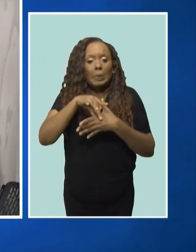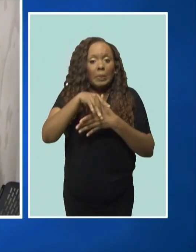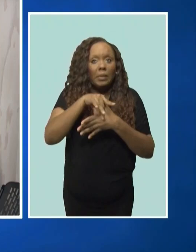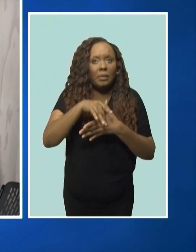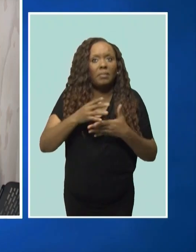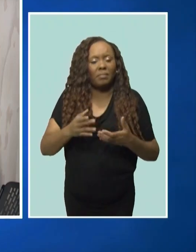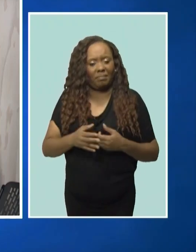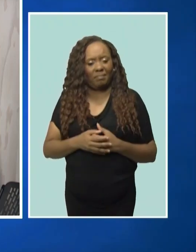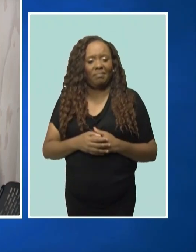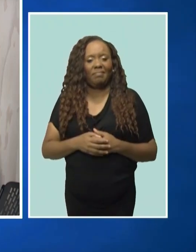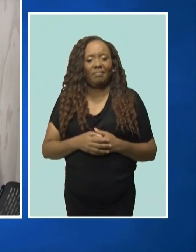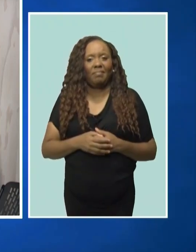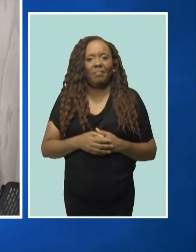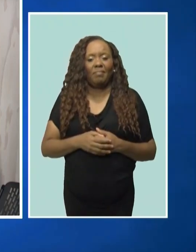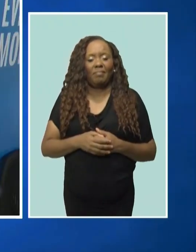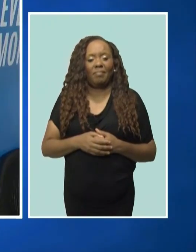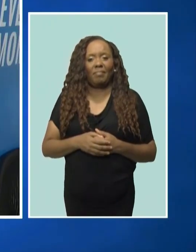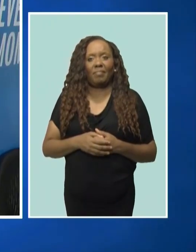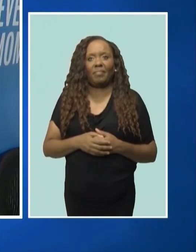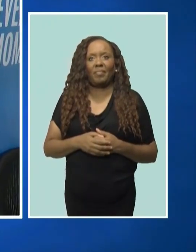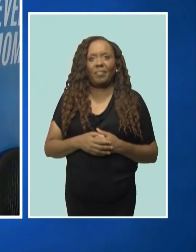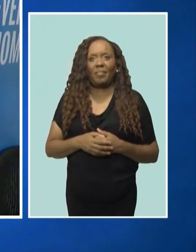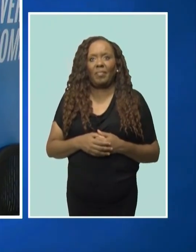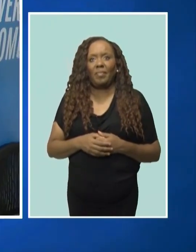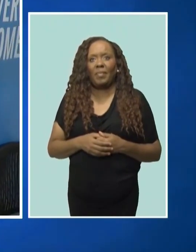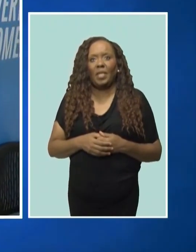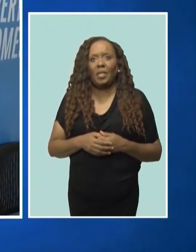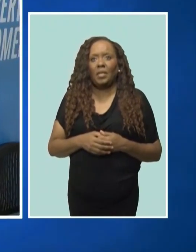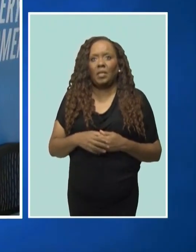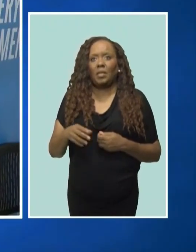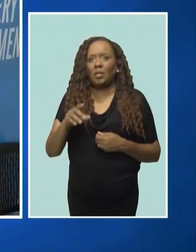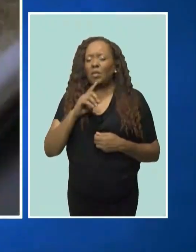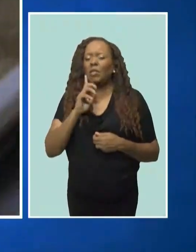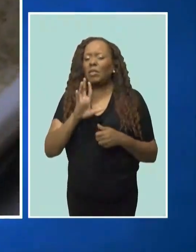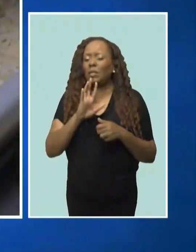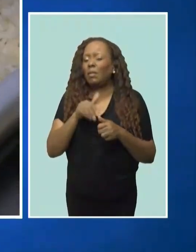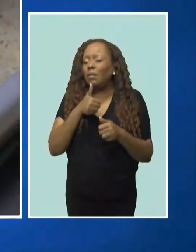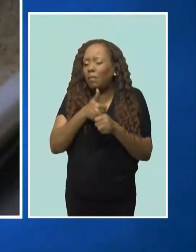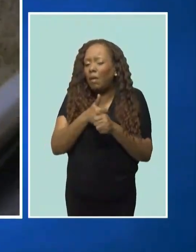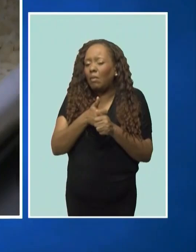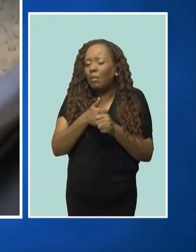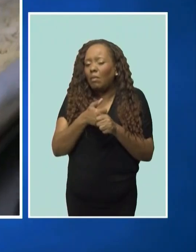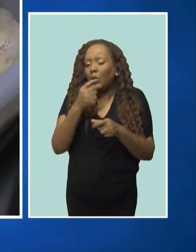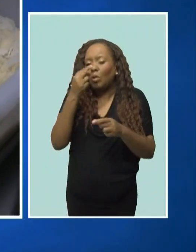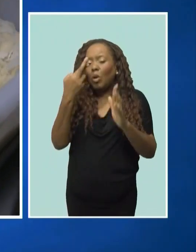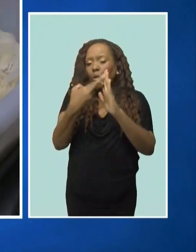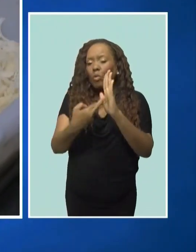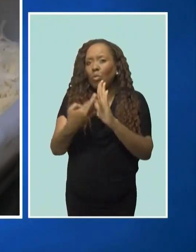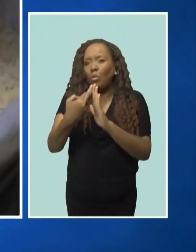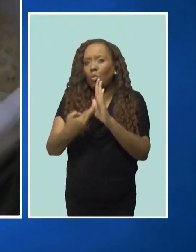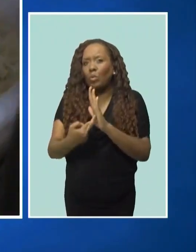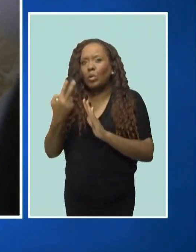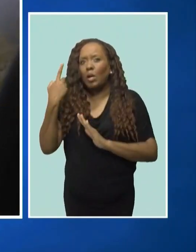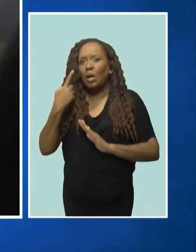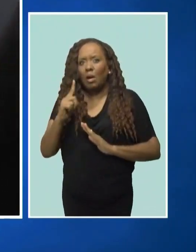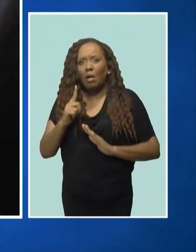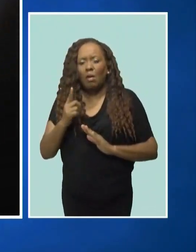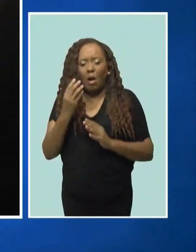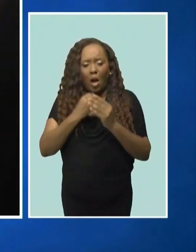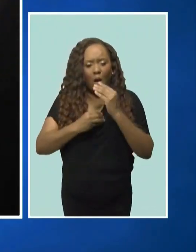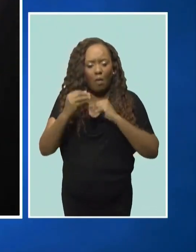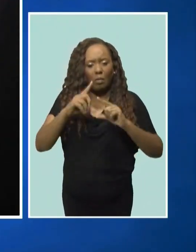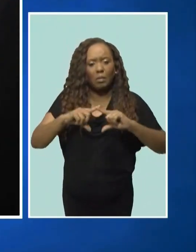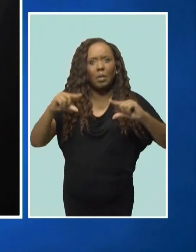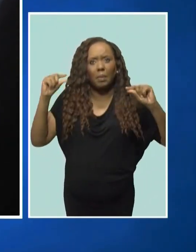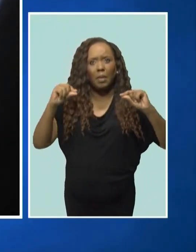chooses. The chef says she stays close to the rules of Oriental cooking, but understands the tastes of the Caribbean people and